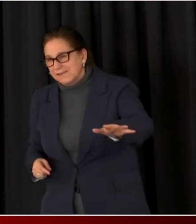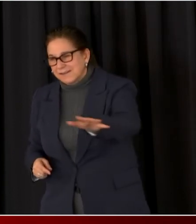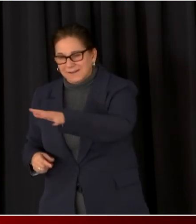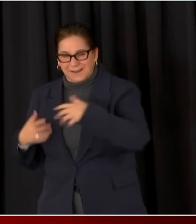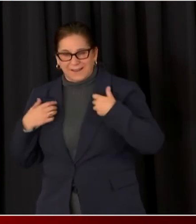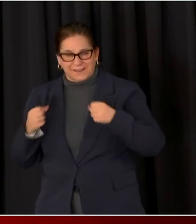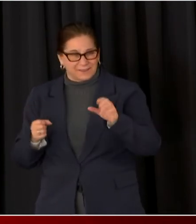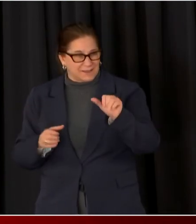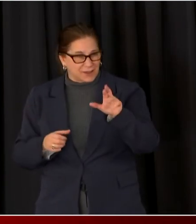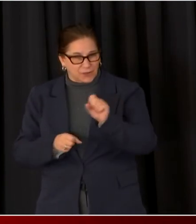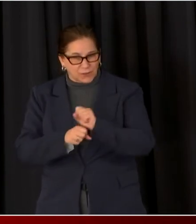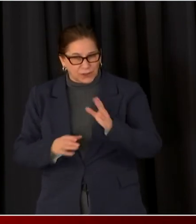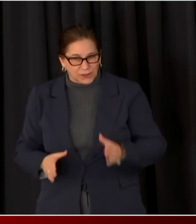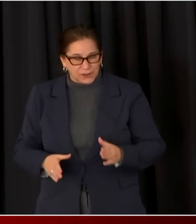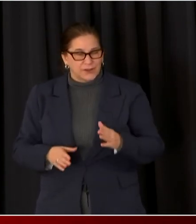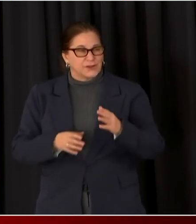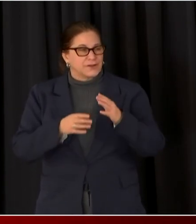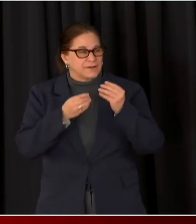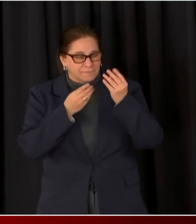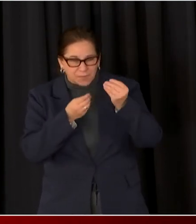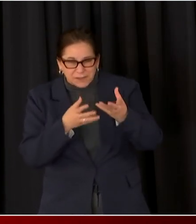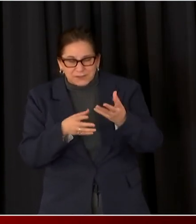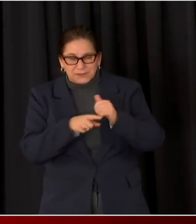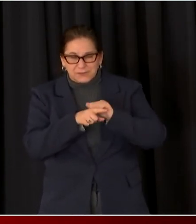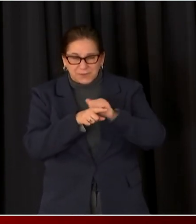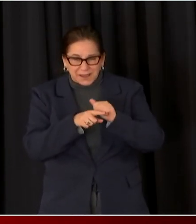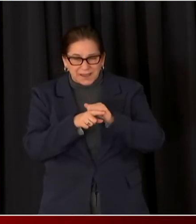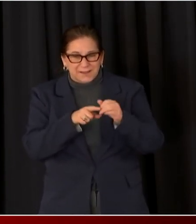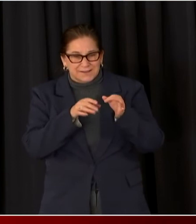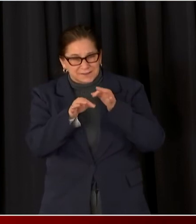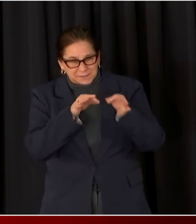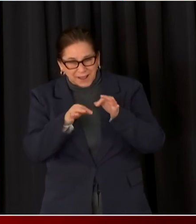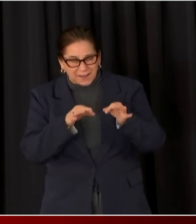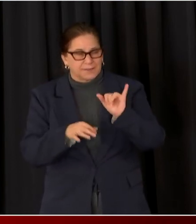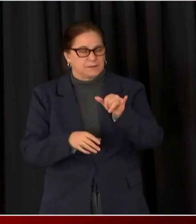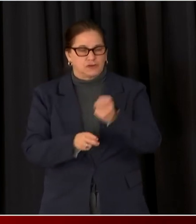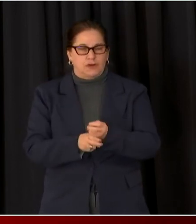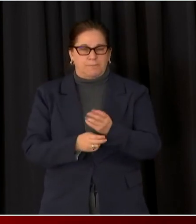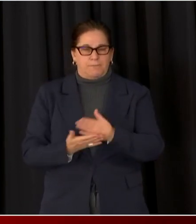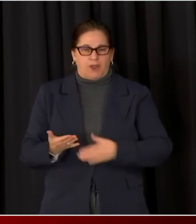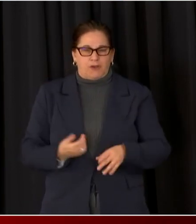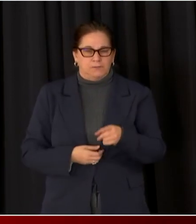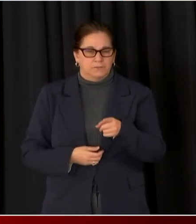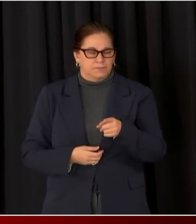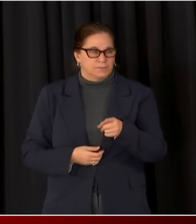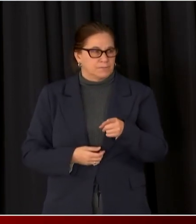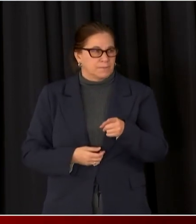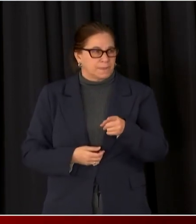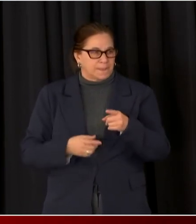answer questions that clinicians will have to answer to patients is the harder part of the work.